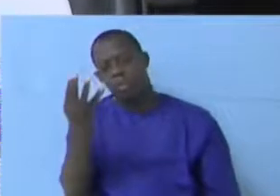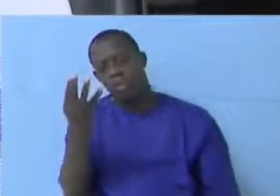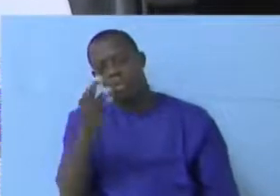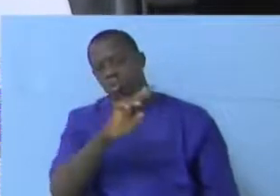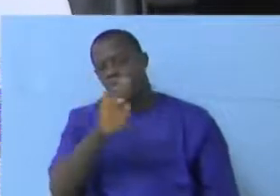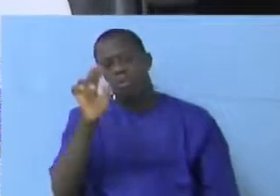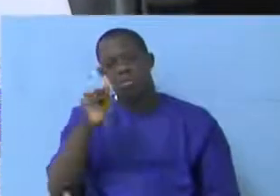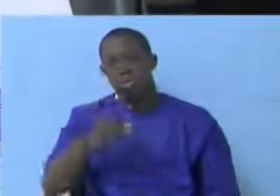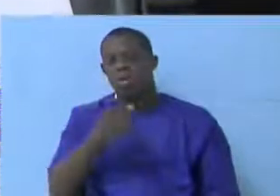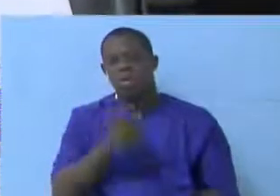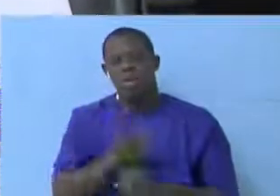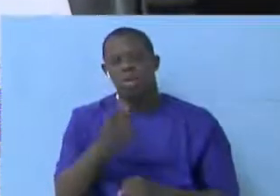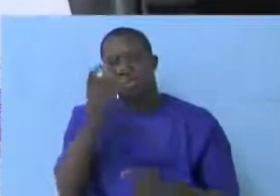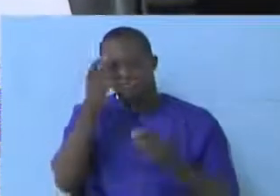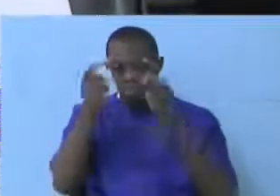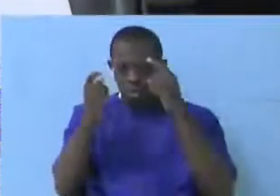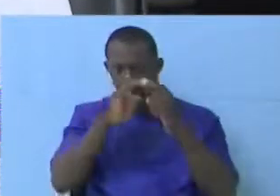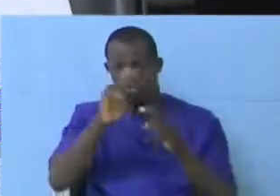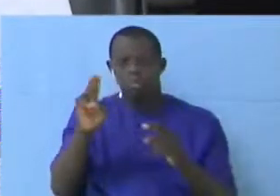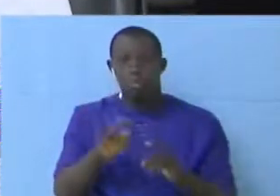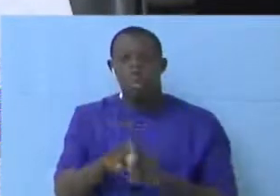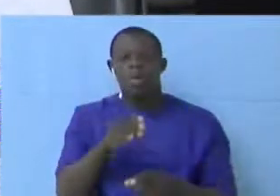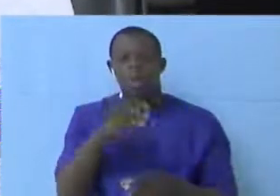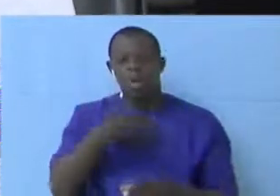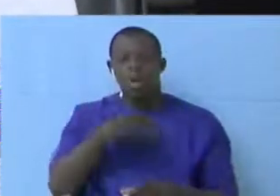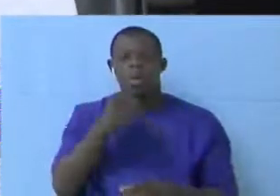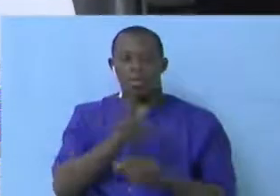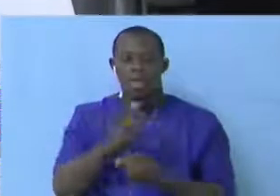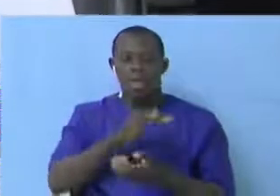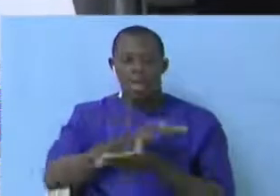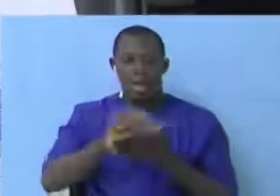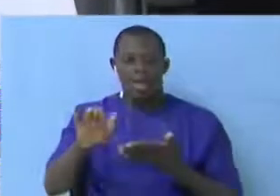Okay. Want us to clear this.